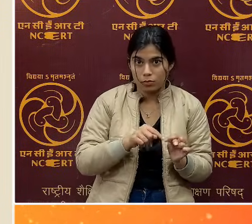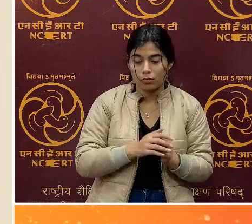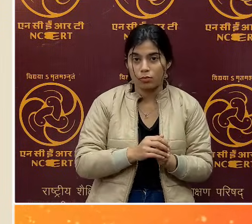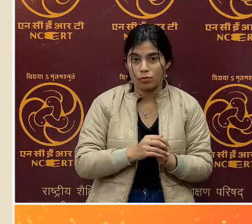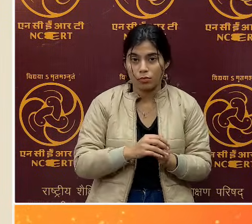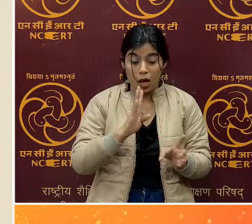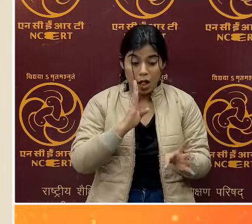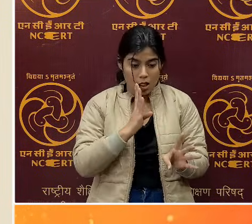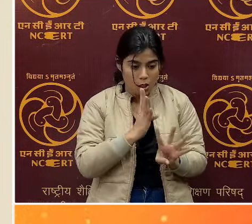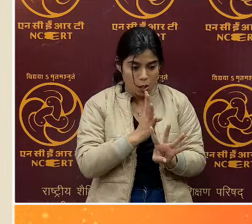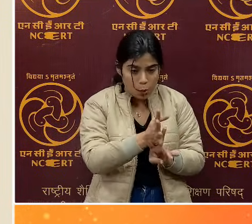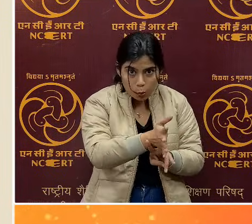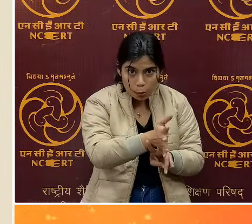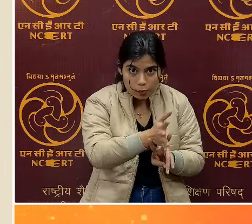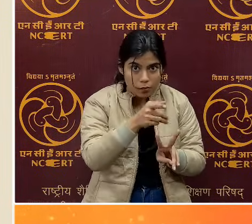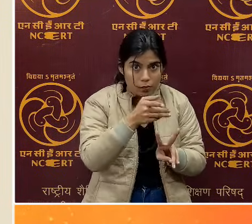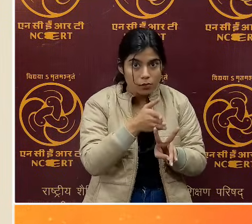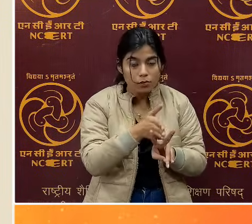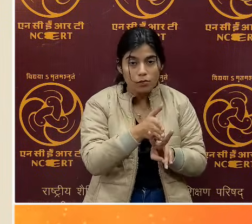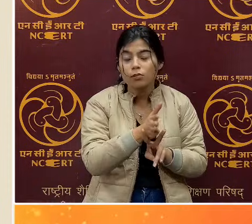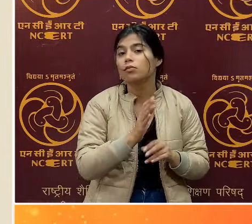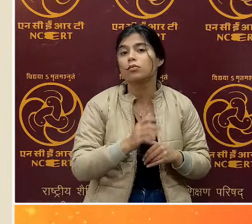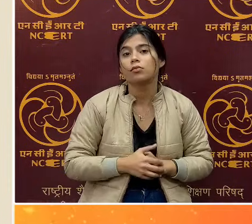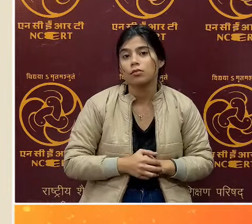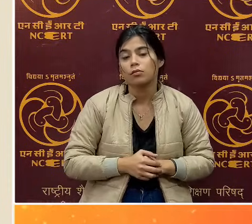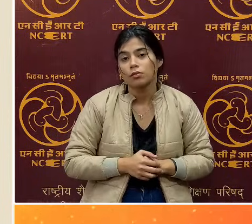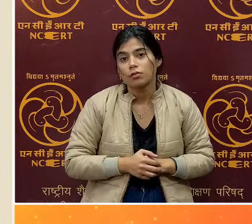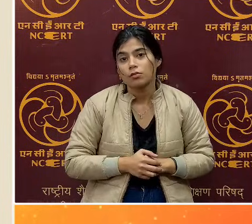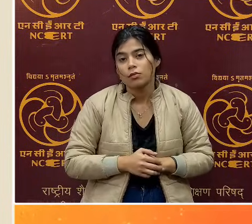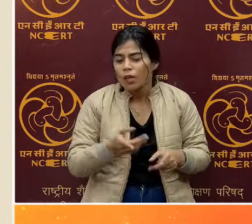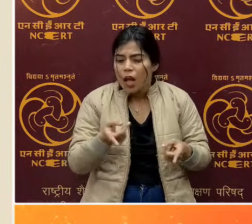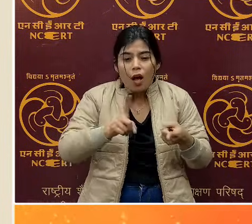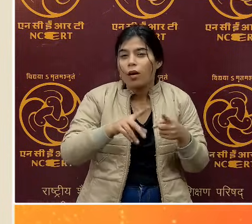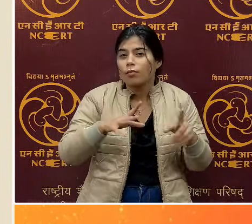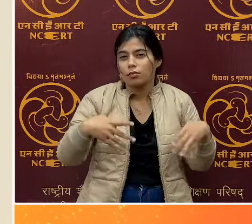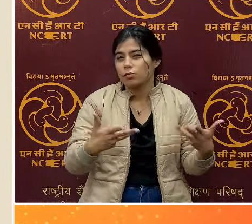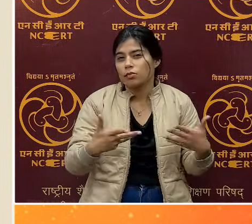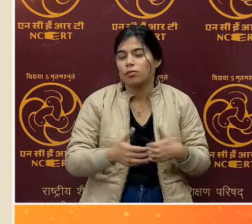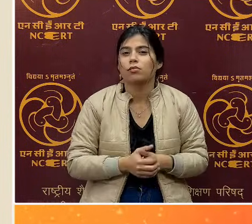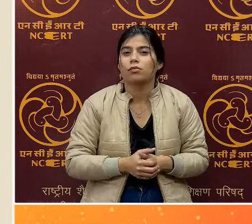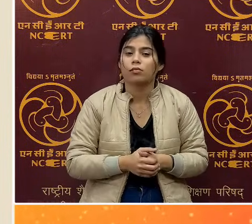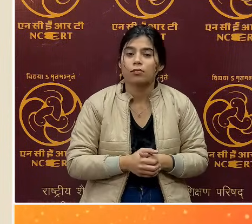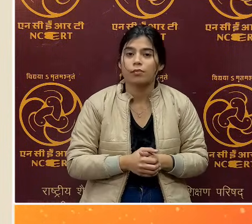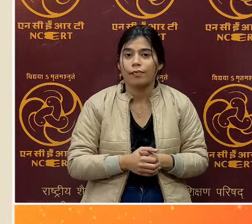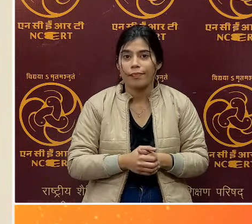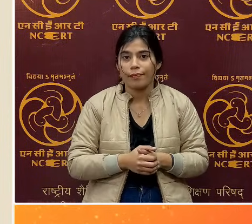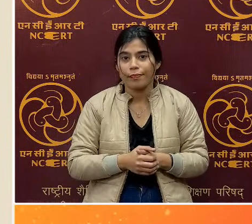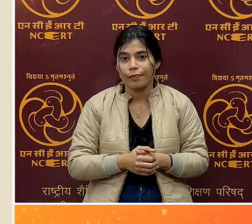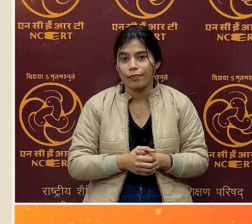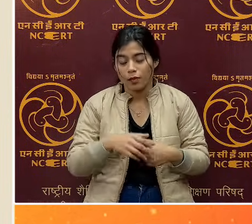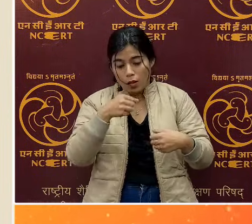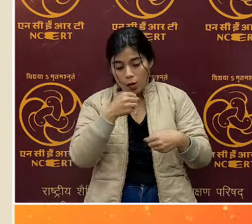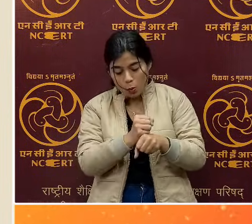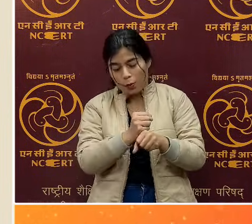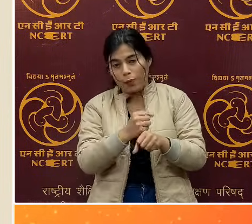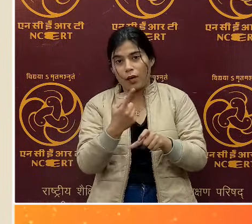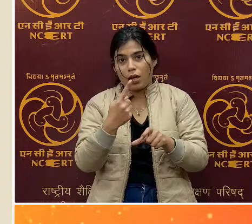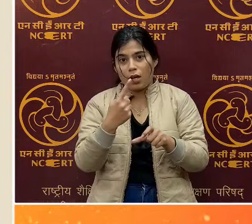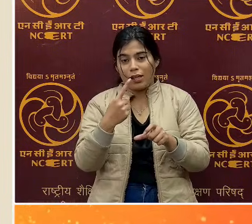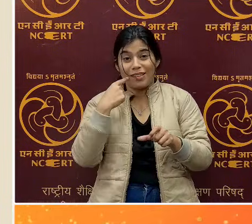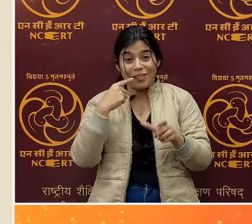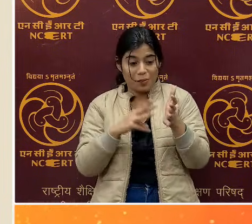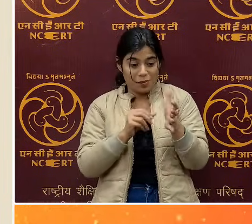through like this, Okay. and what is happening as a result of it, they are forming an inverted